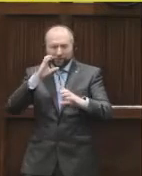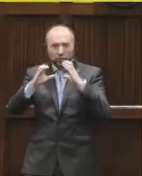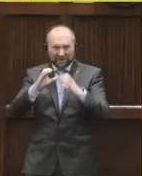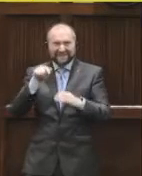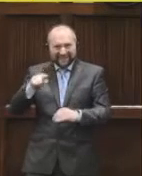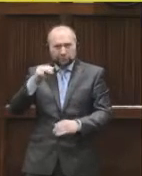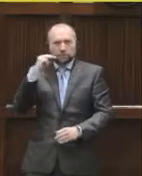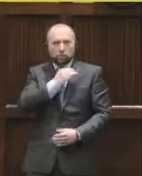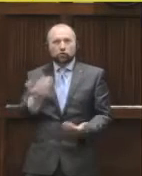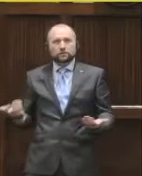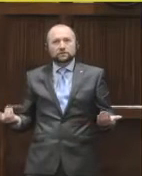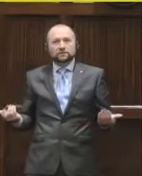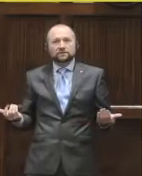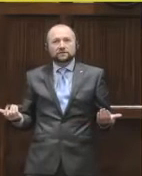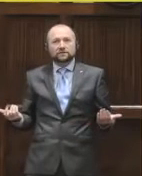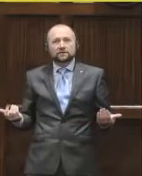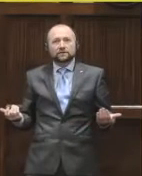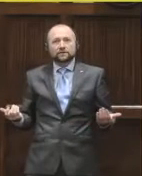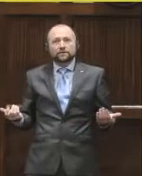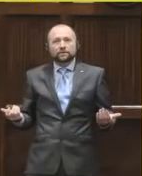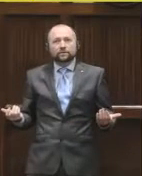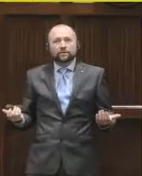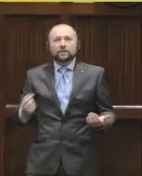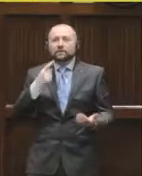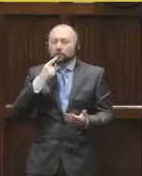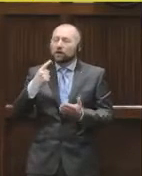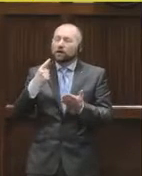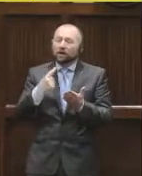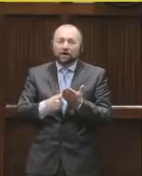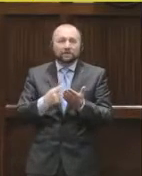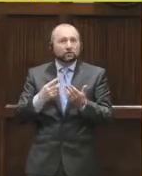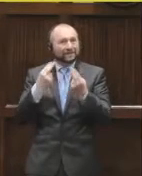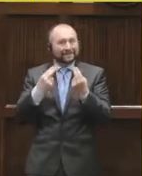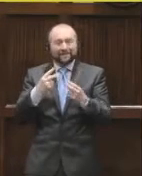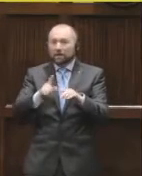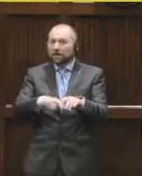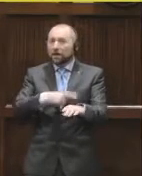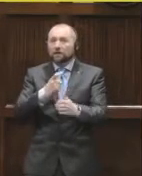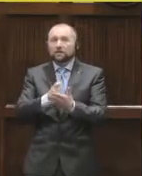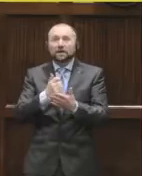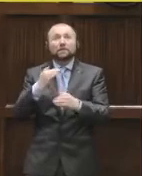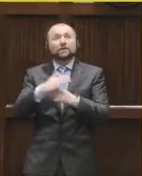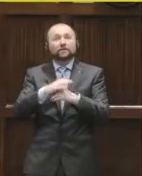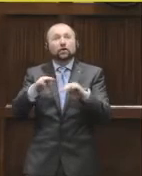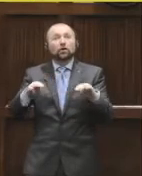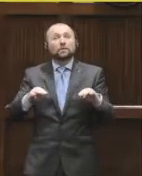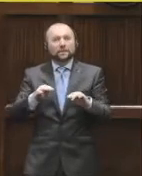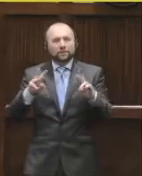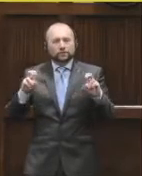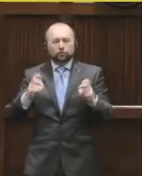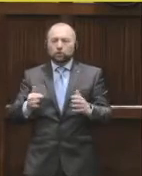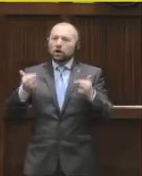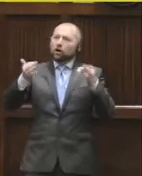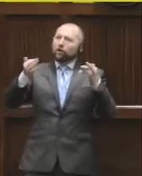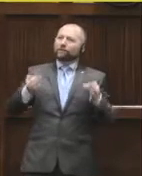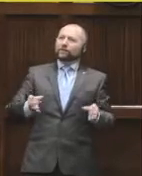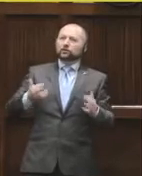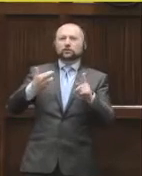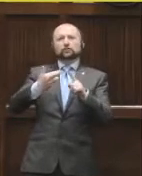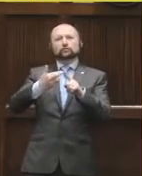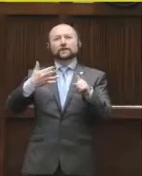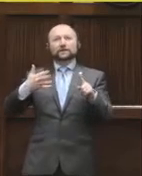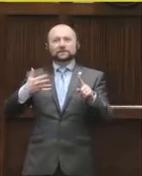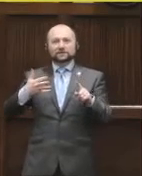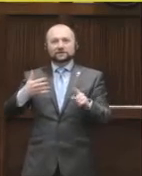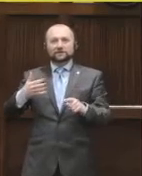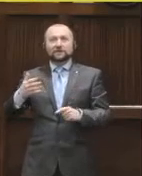about. But it also took a long time for people to officially recognise